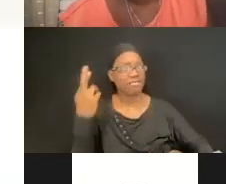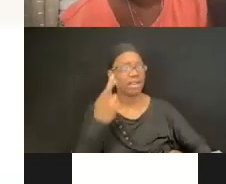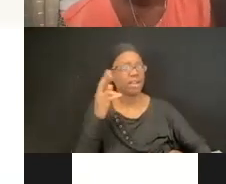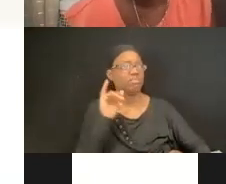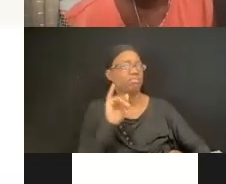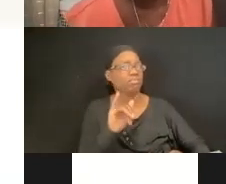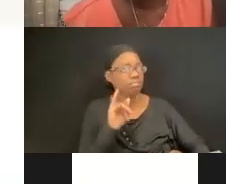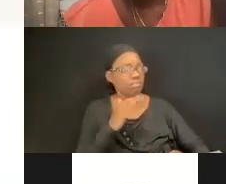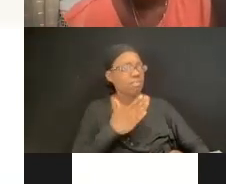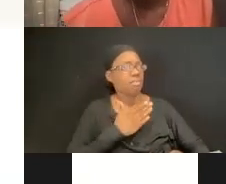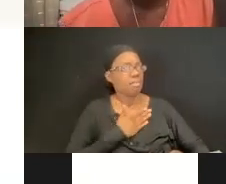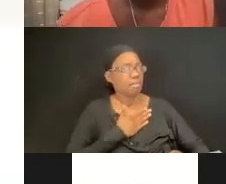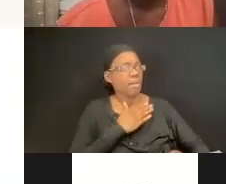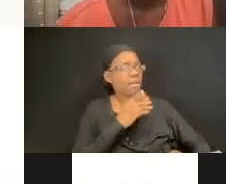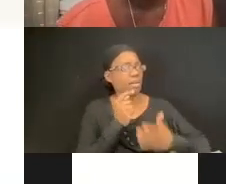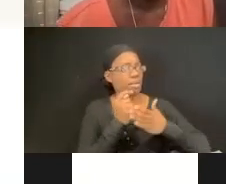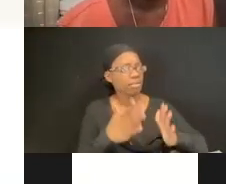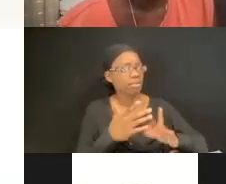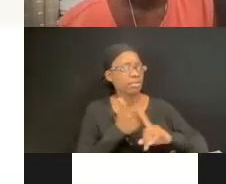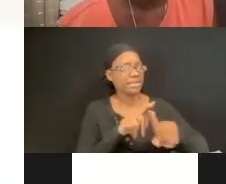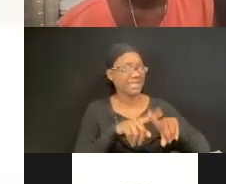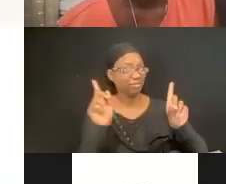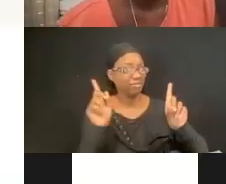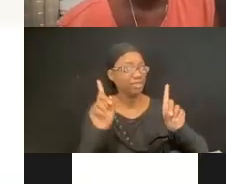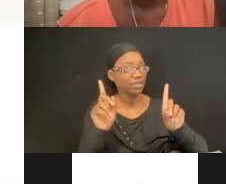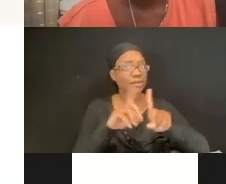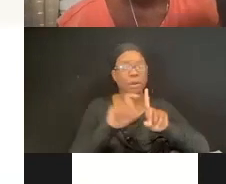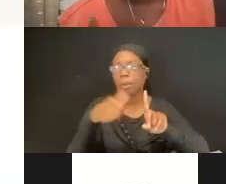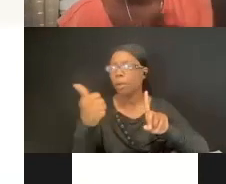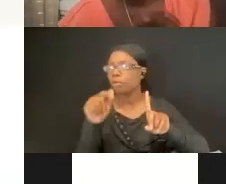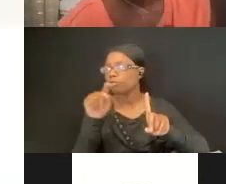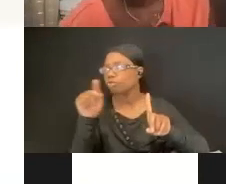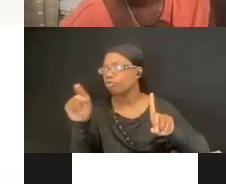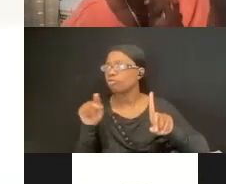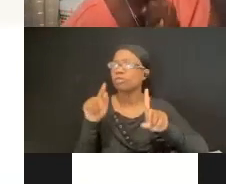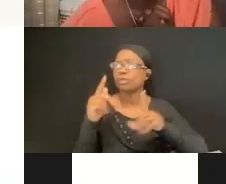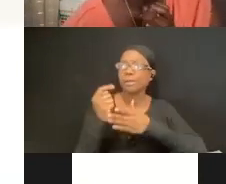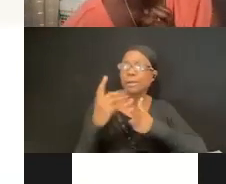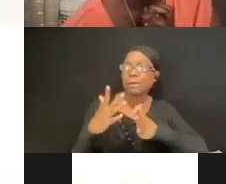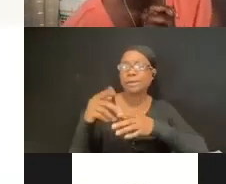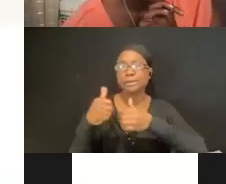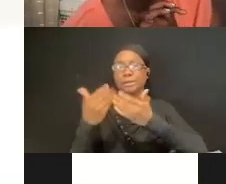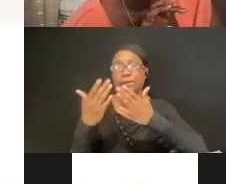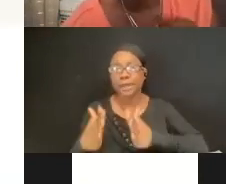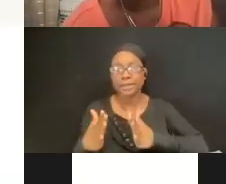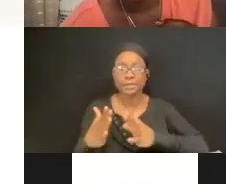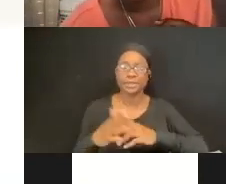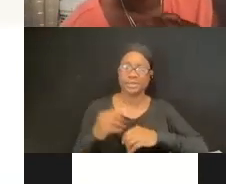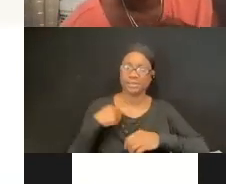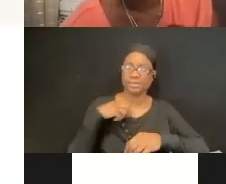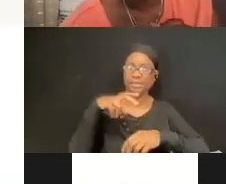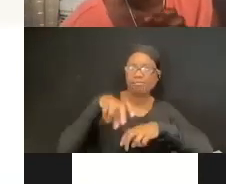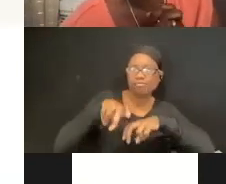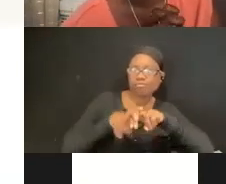some of the providers that exist. Being a part of the sessions just really allowed me to sit with